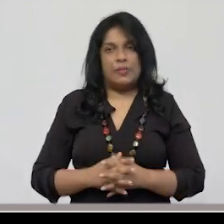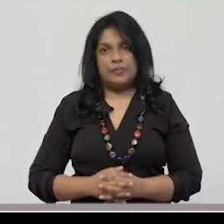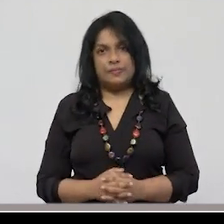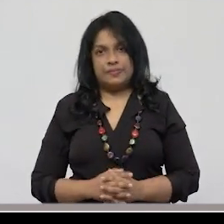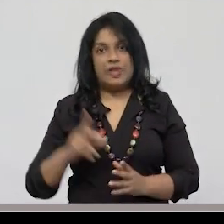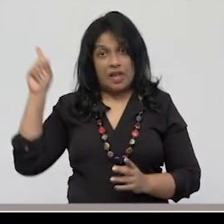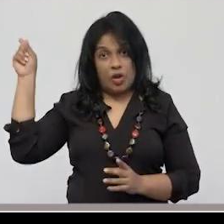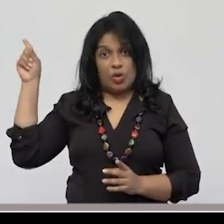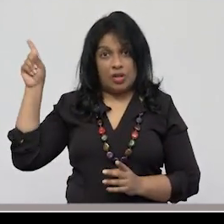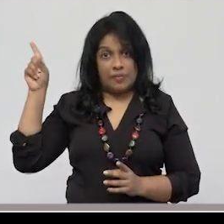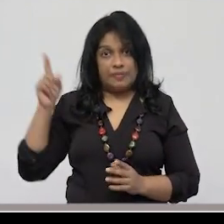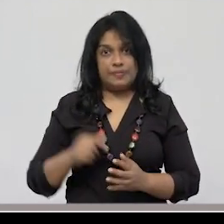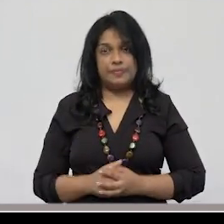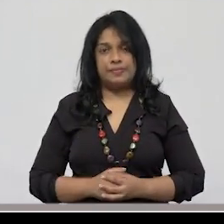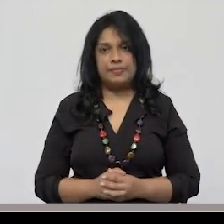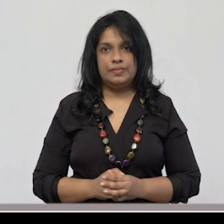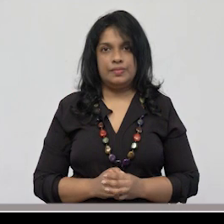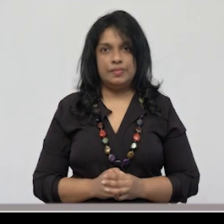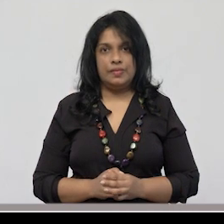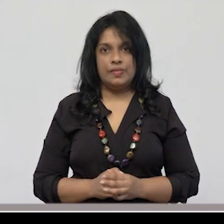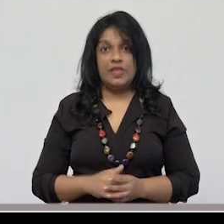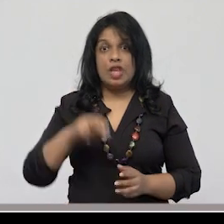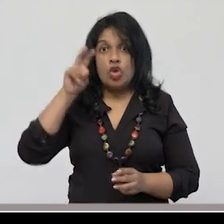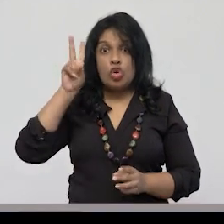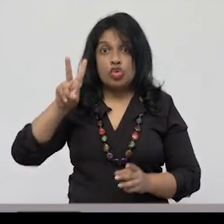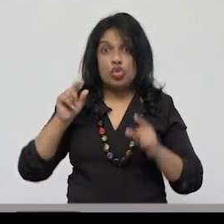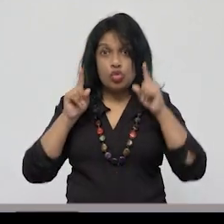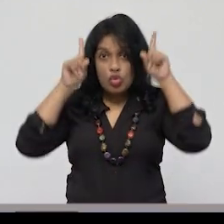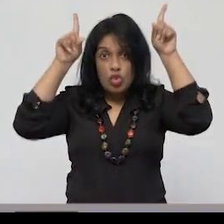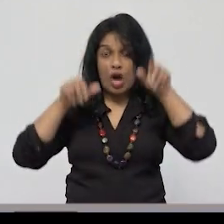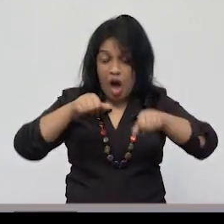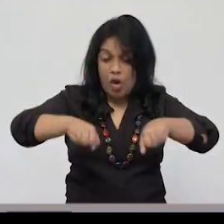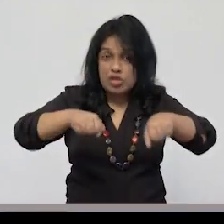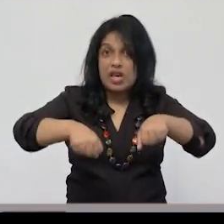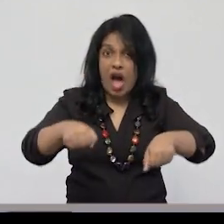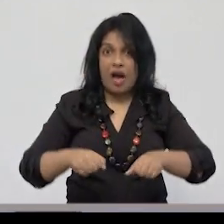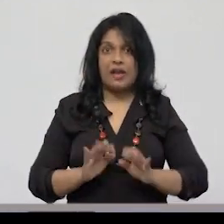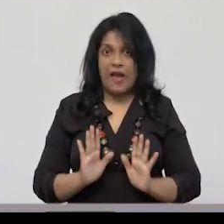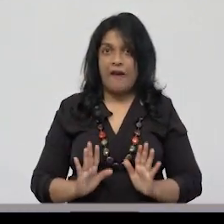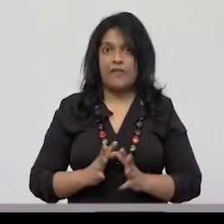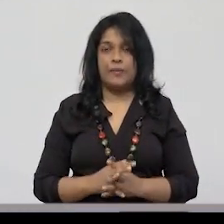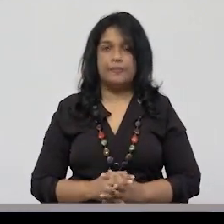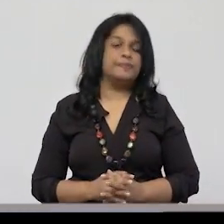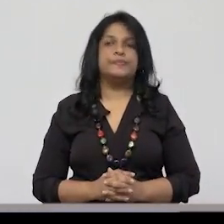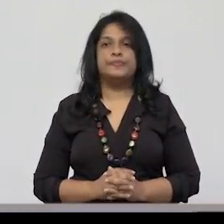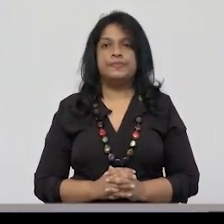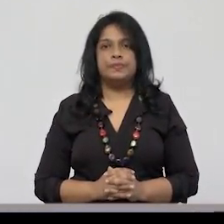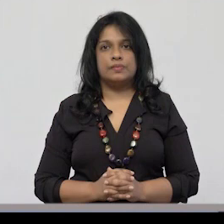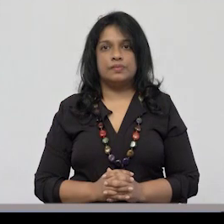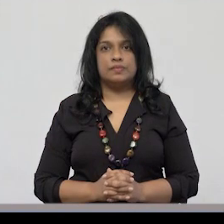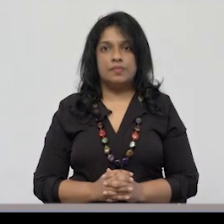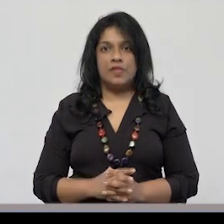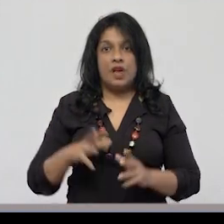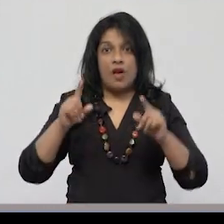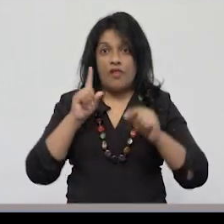yoke, right? This is where you put two animals, right? If you put a single one, it's called a harness. But here is a